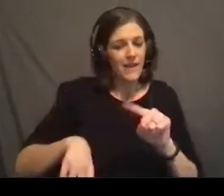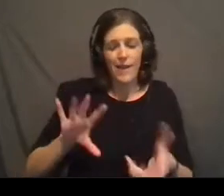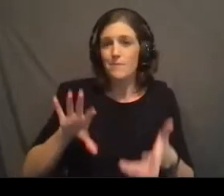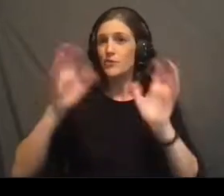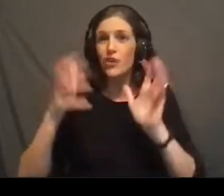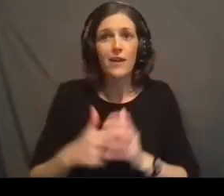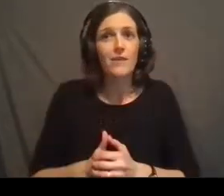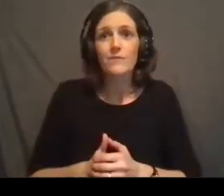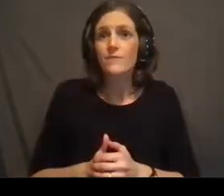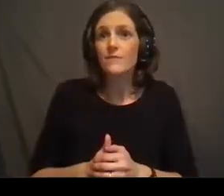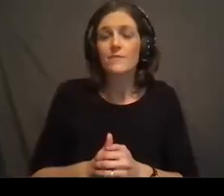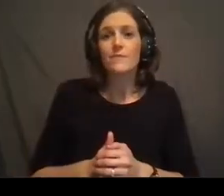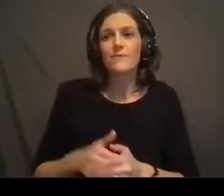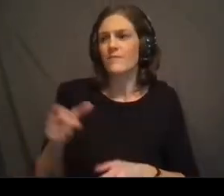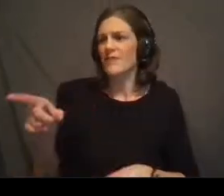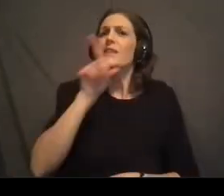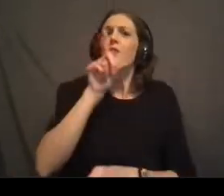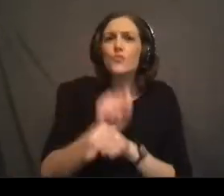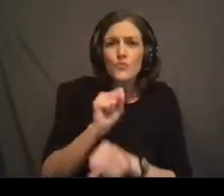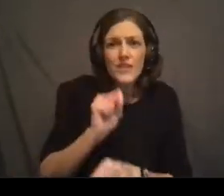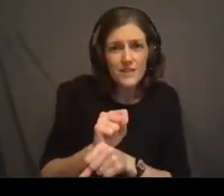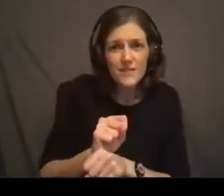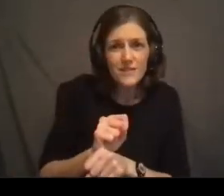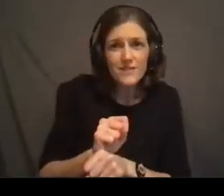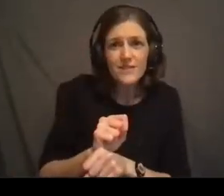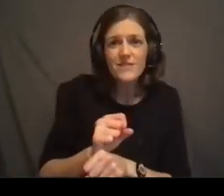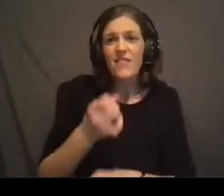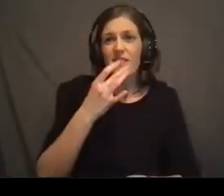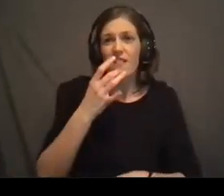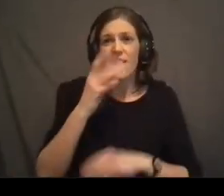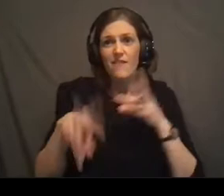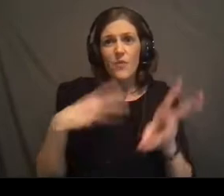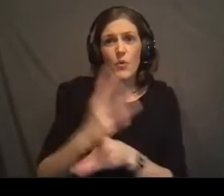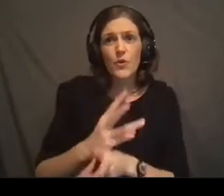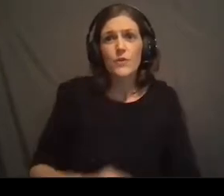shaken. He truly is the light of the world.